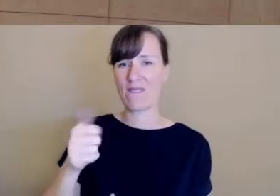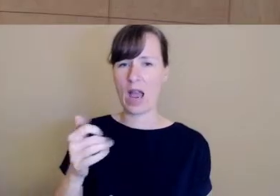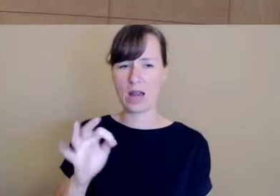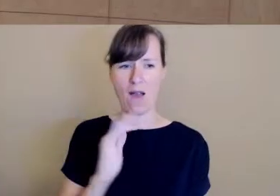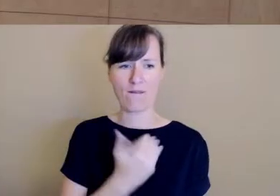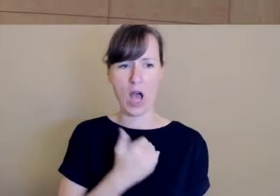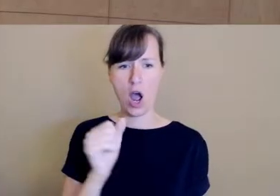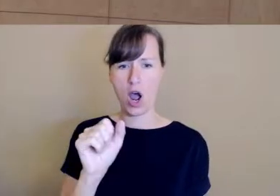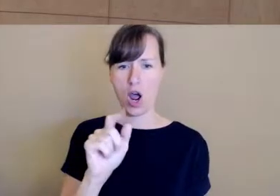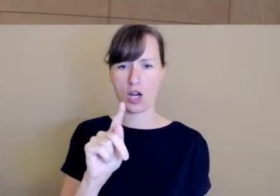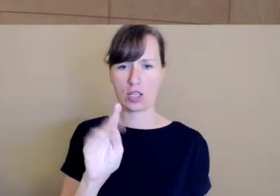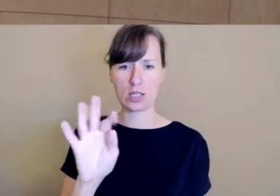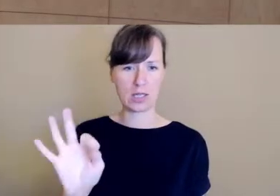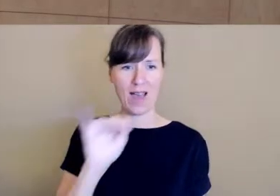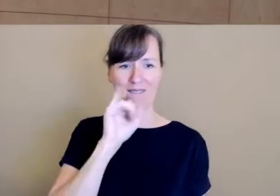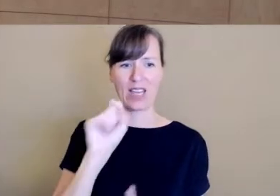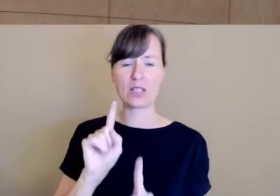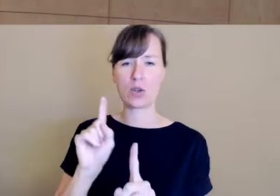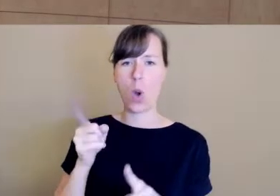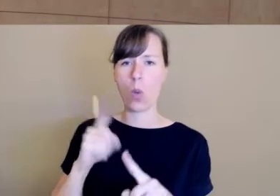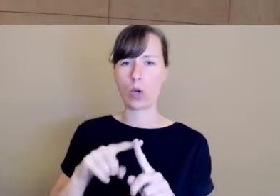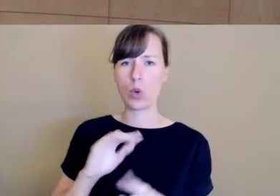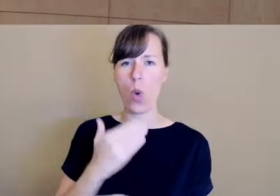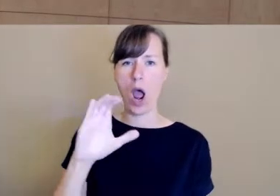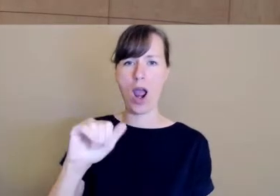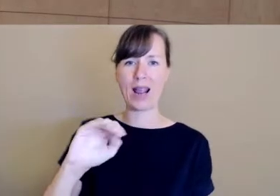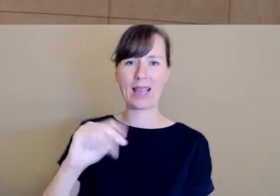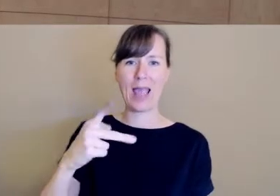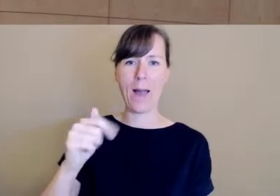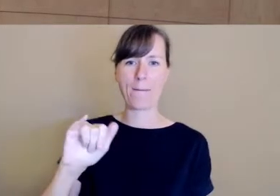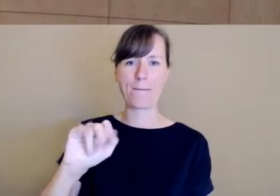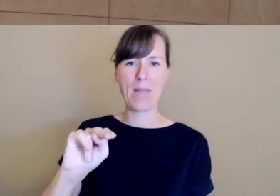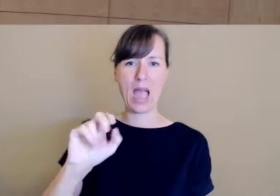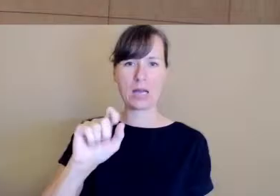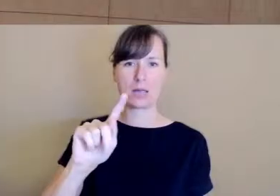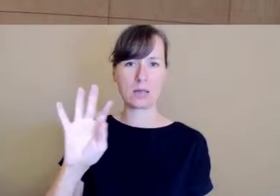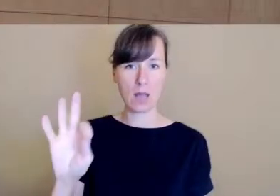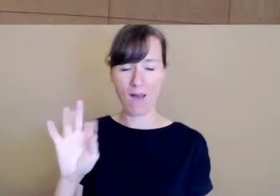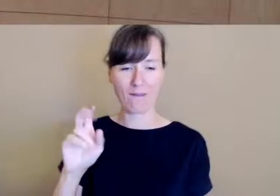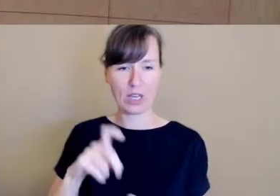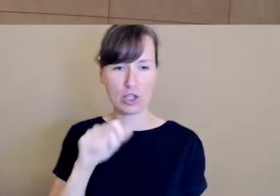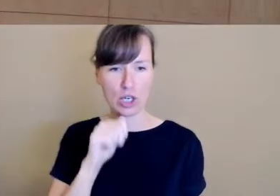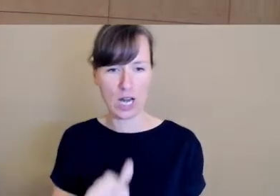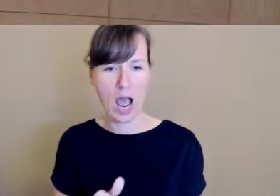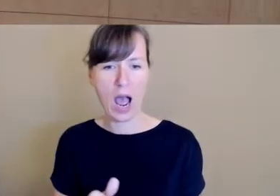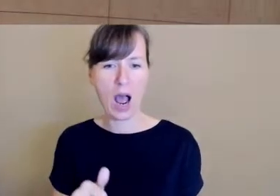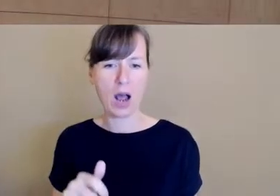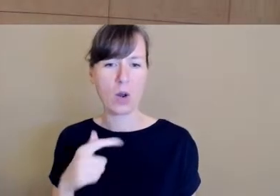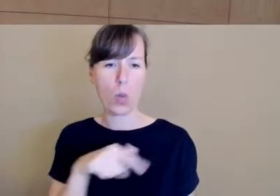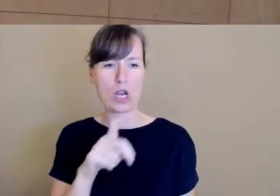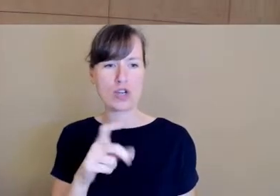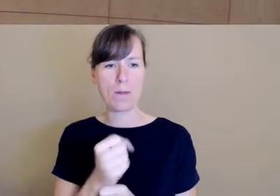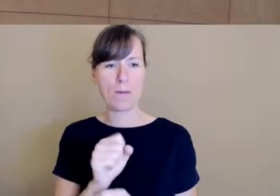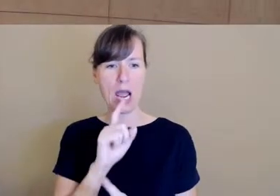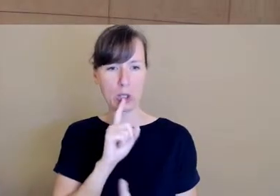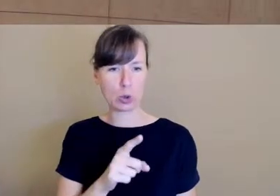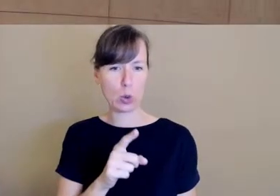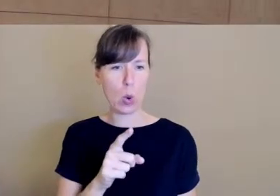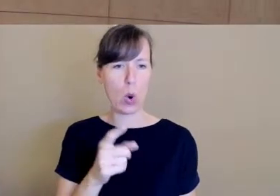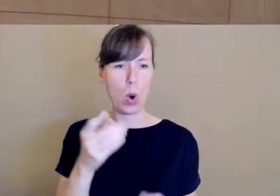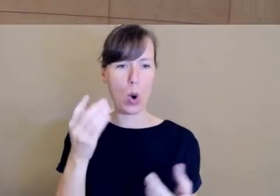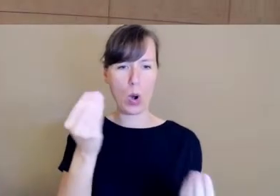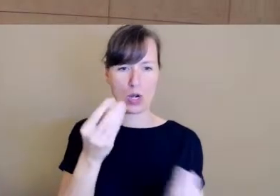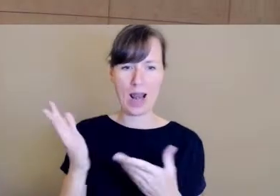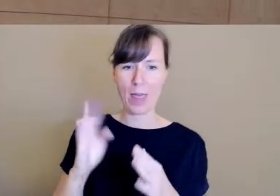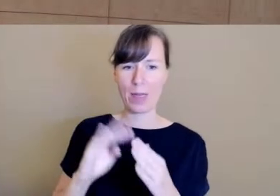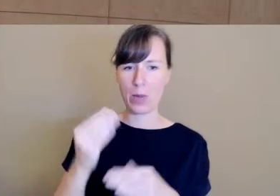stuff, it should not. So we should be making sure, and if it does, we should let the community know that it has been there. It shouldn't have been there. We're making